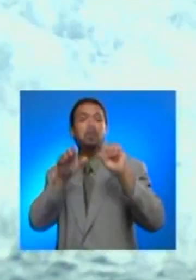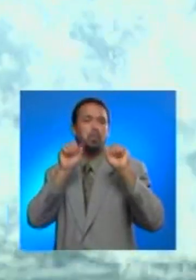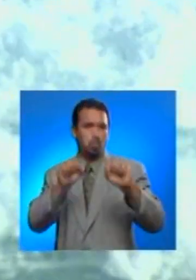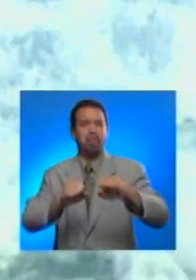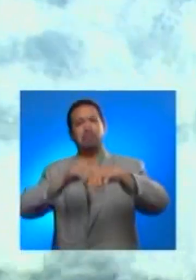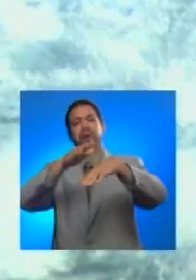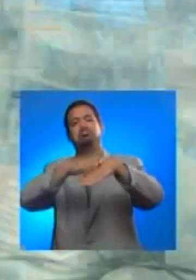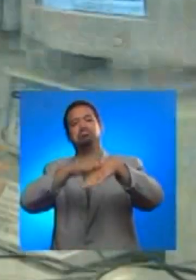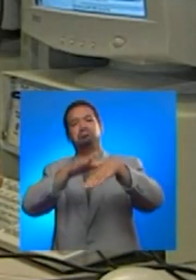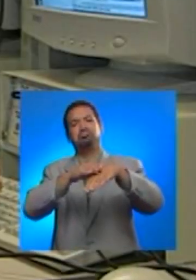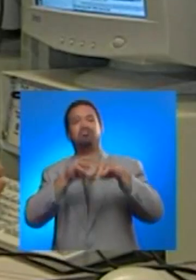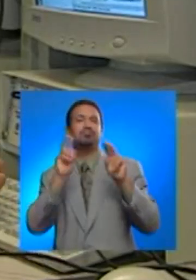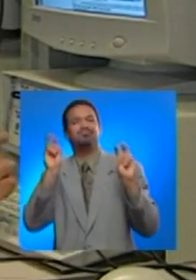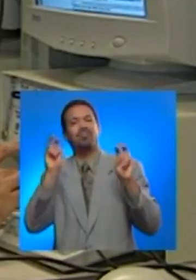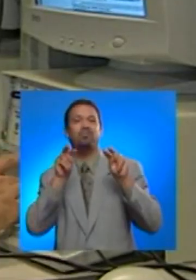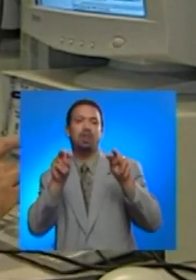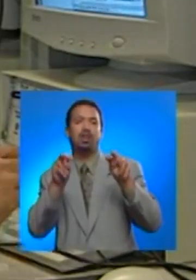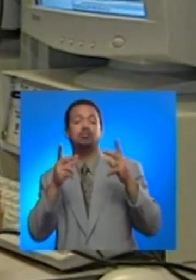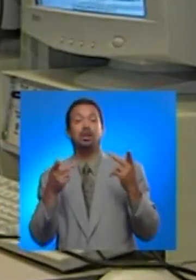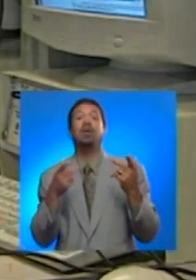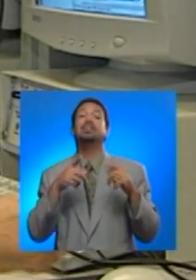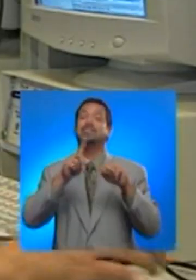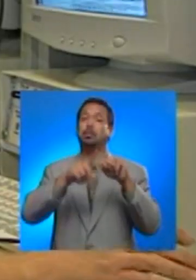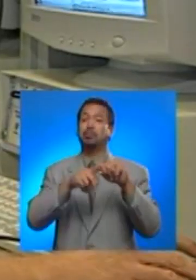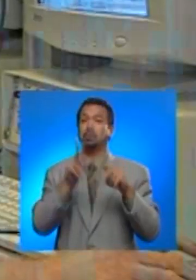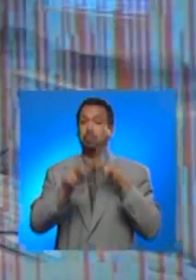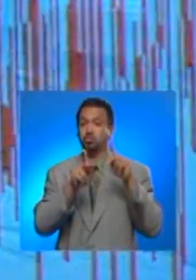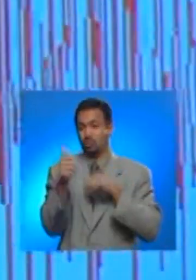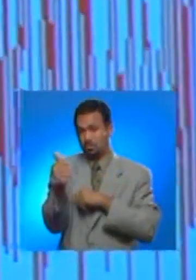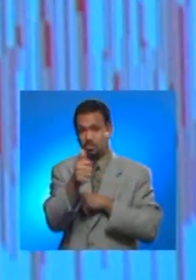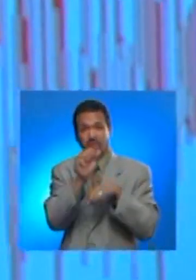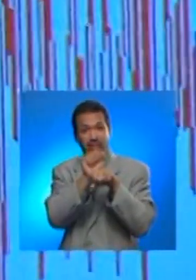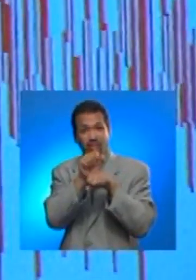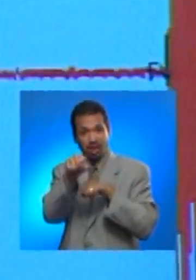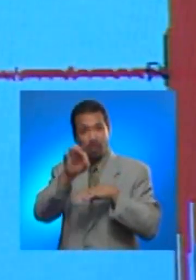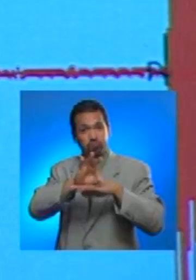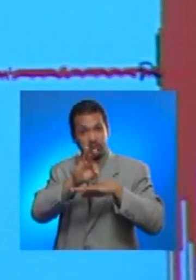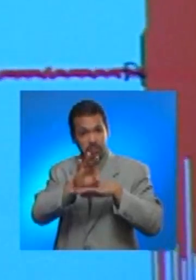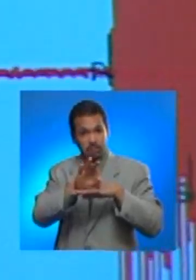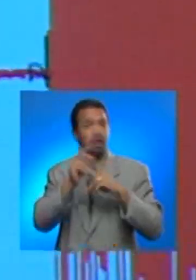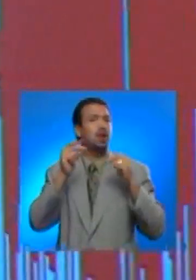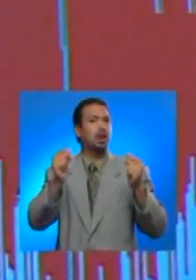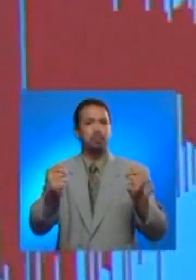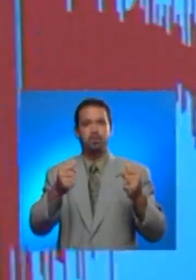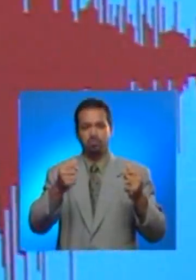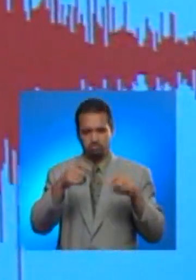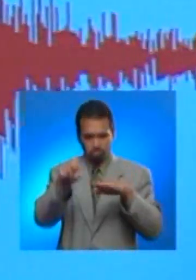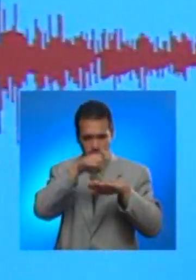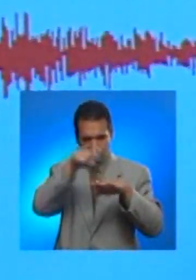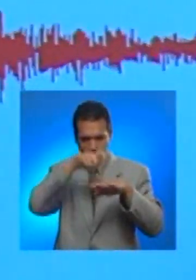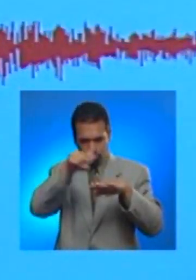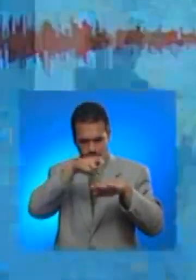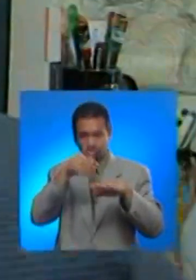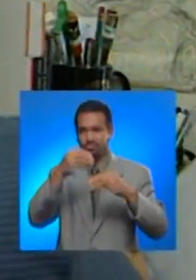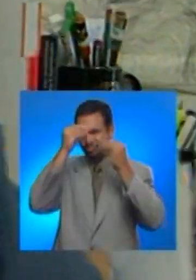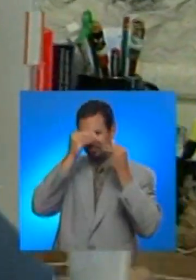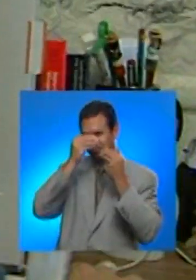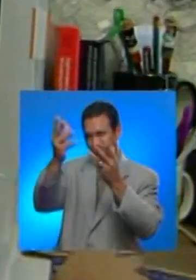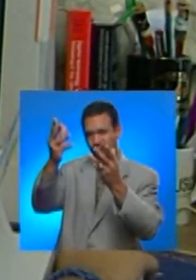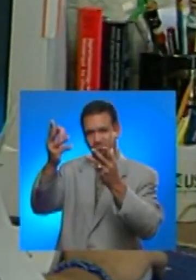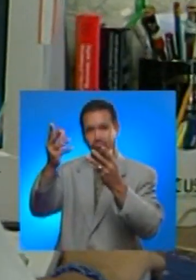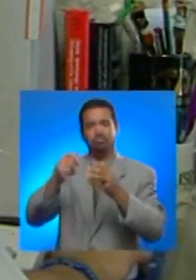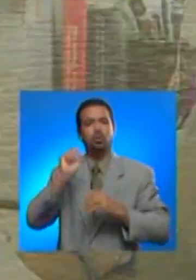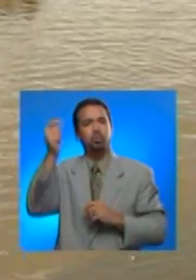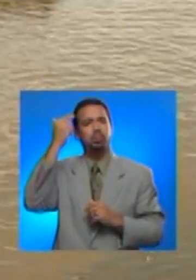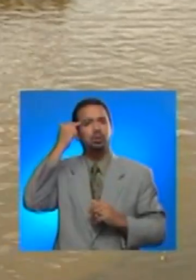will be issued only if those in charge of monitoring notify the pertinent authorities in Puerto Rico. Given the